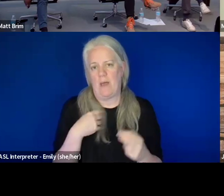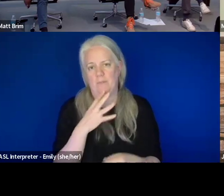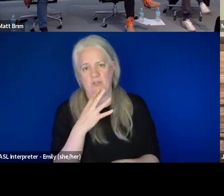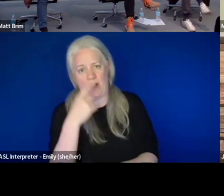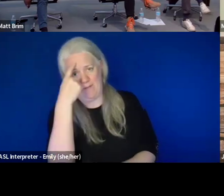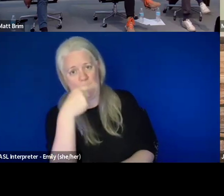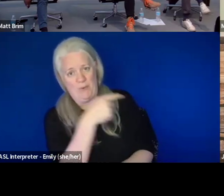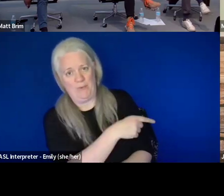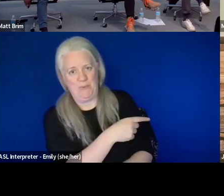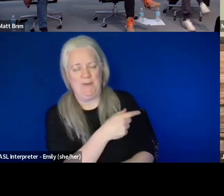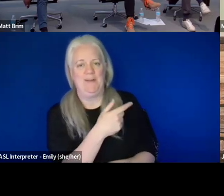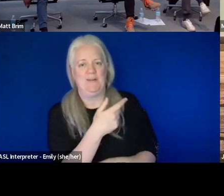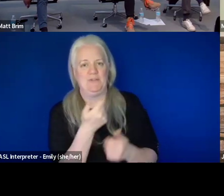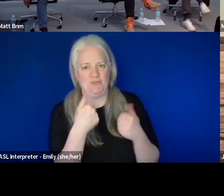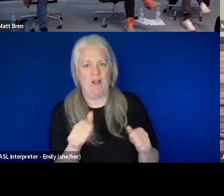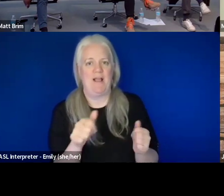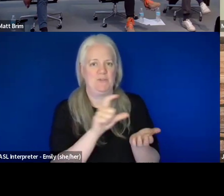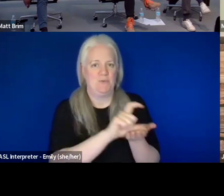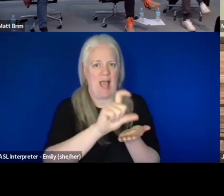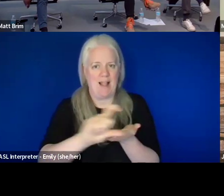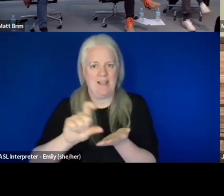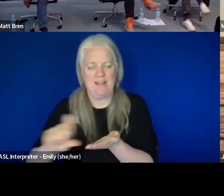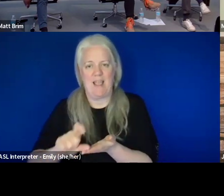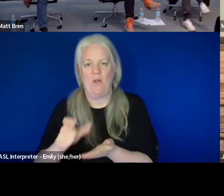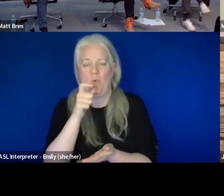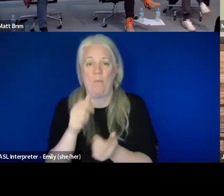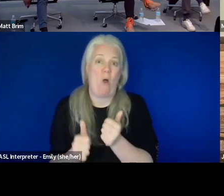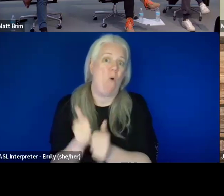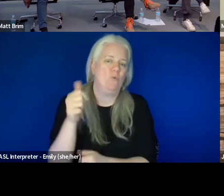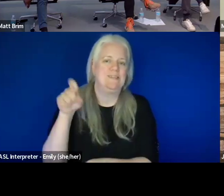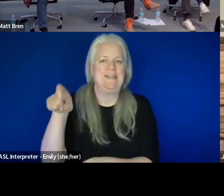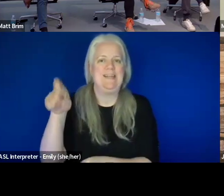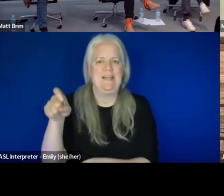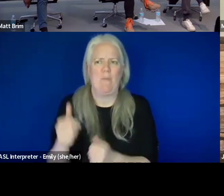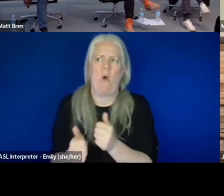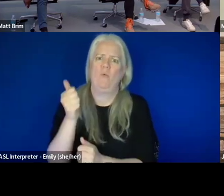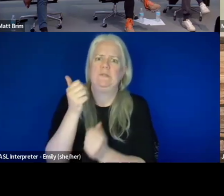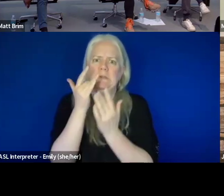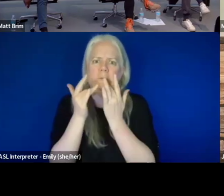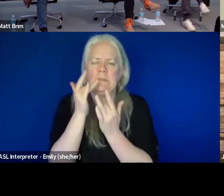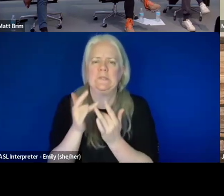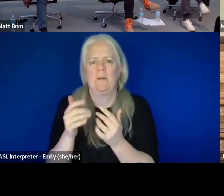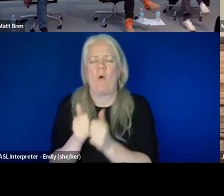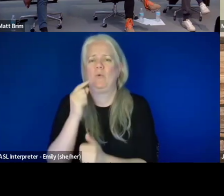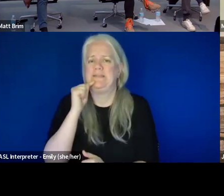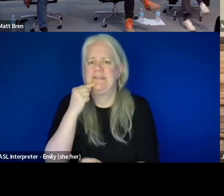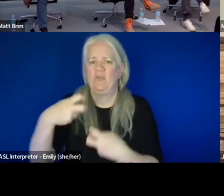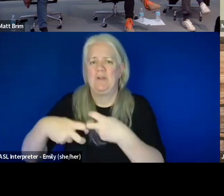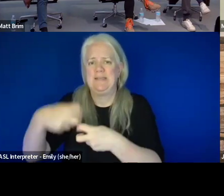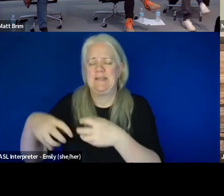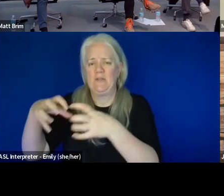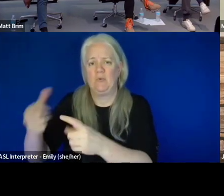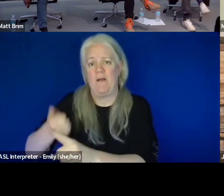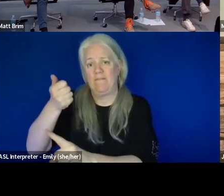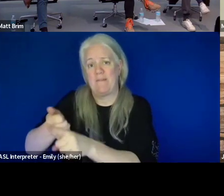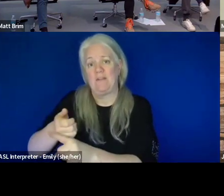to allocate it to the most at need and the most critical. Sometimes it is a very critical issue that is affecting a